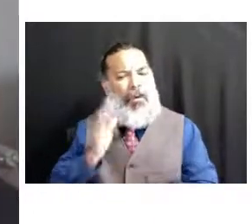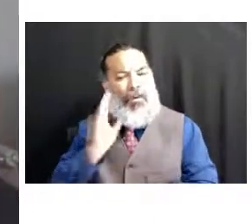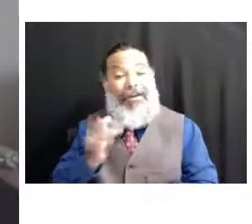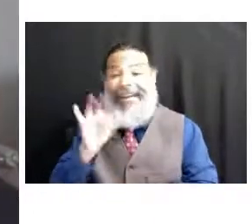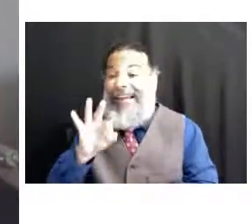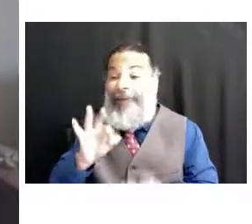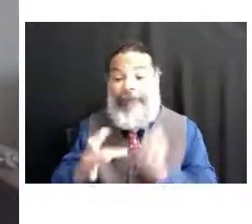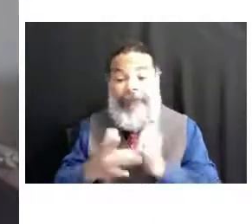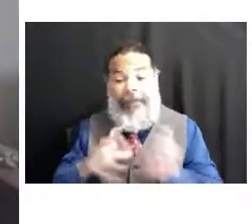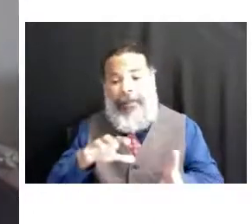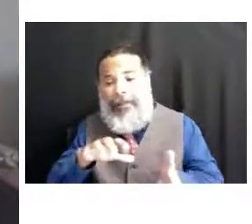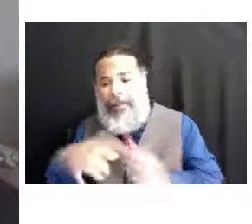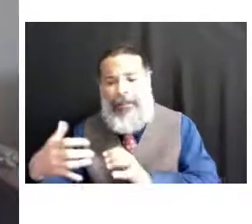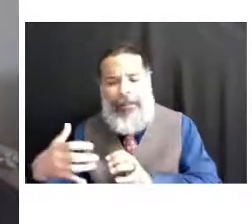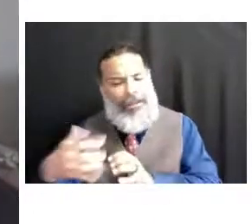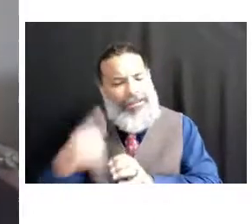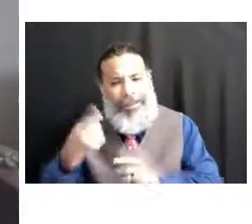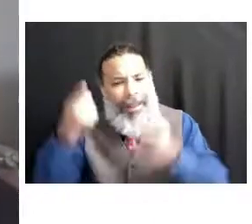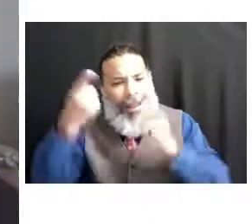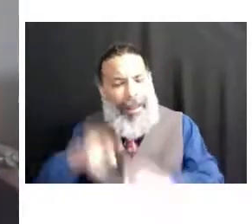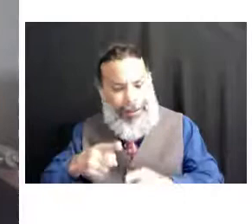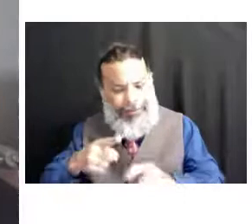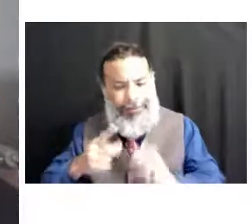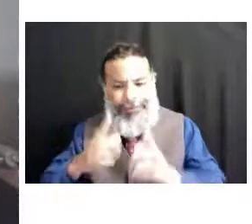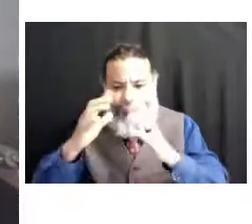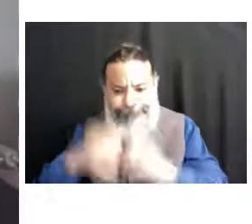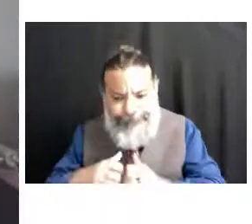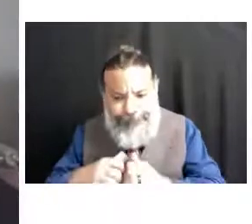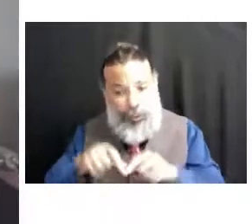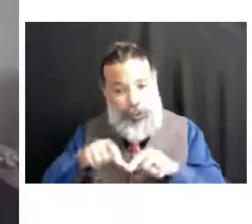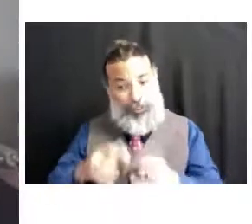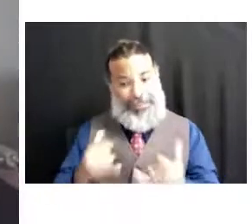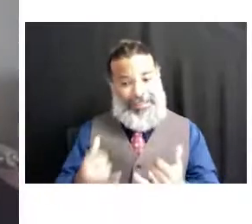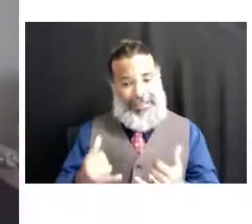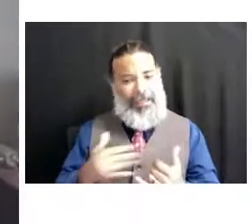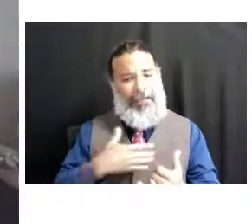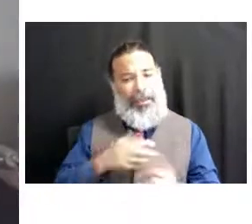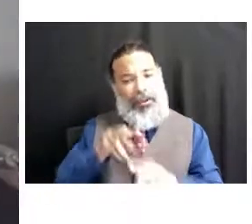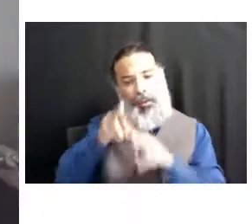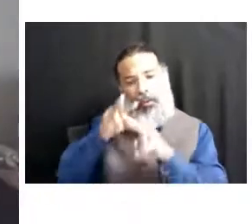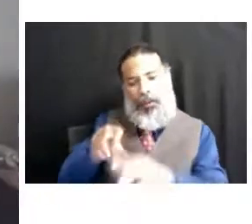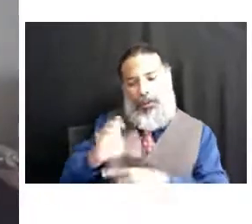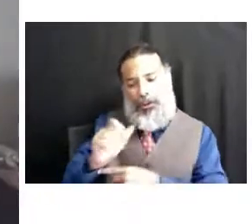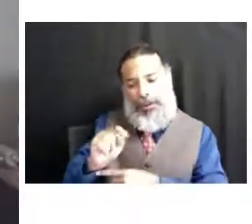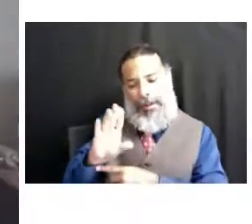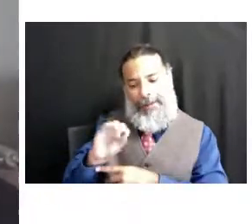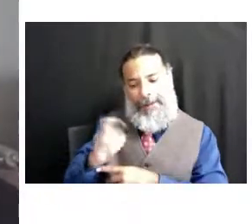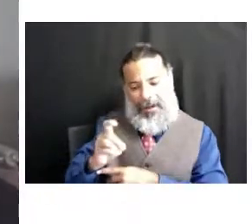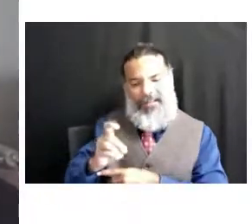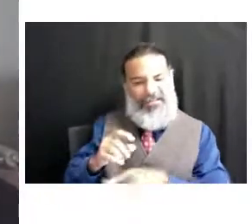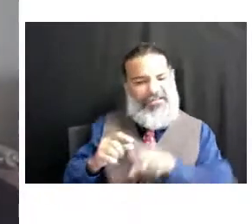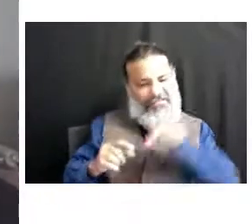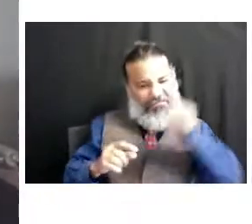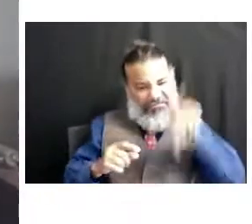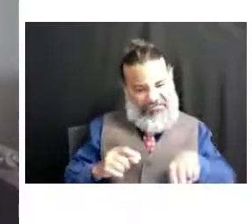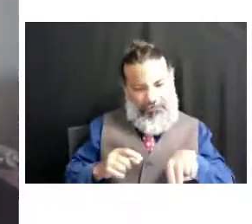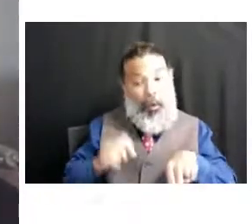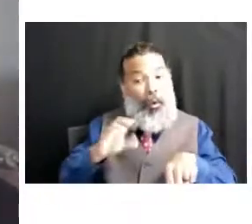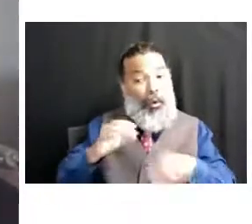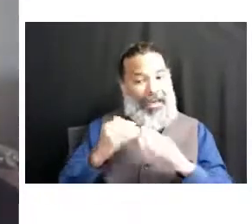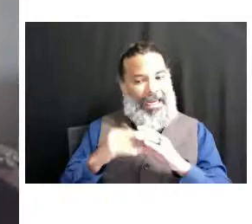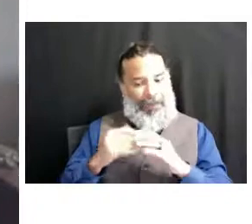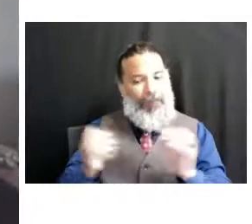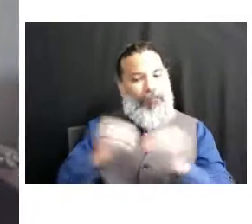technical difficulties or unforeseen circumstances during today's broadcast, please watch the chat box to your left or your email for